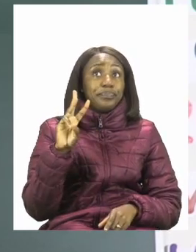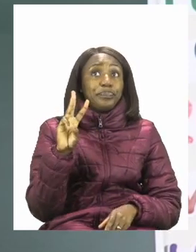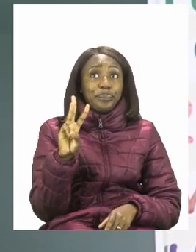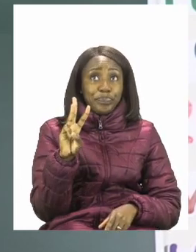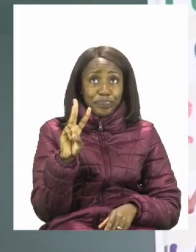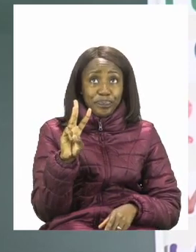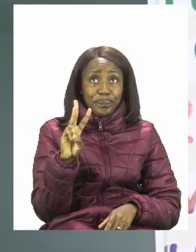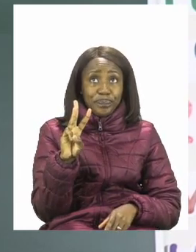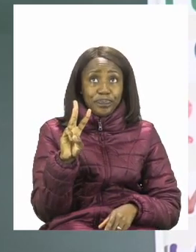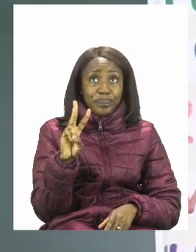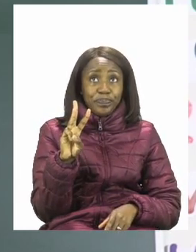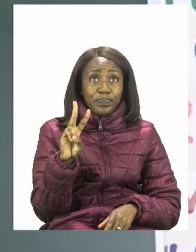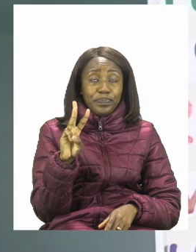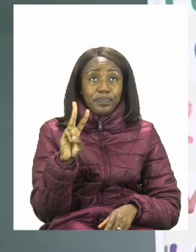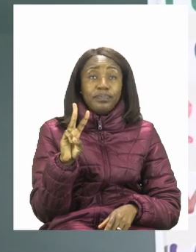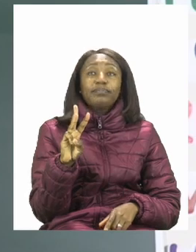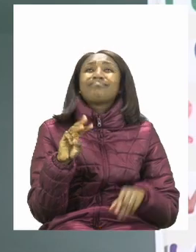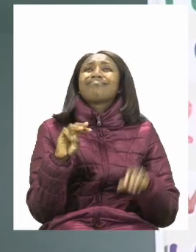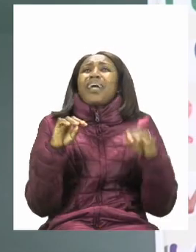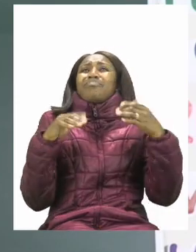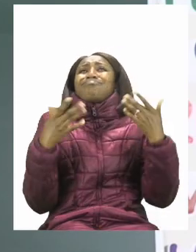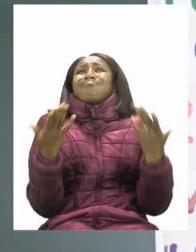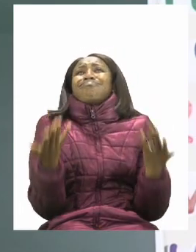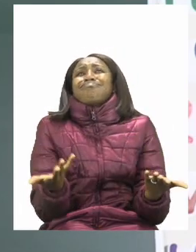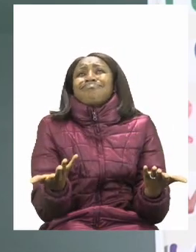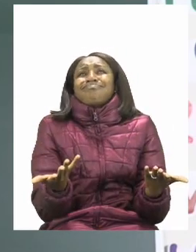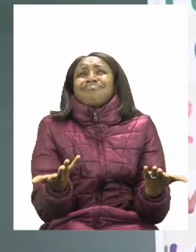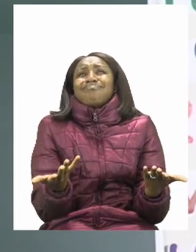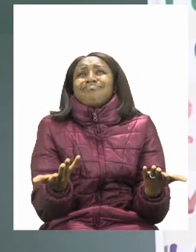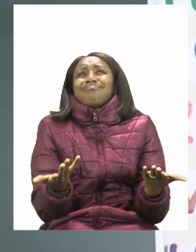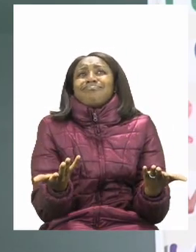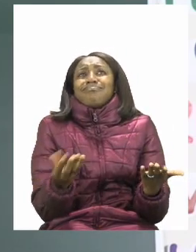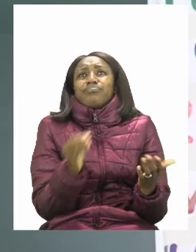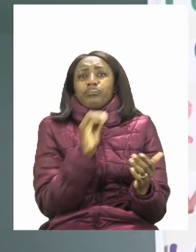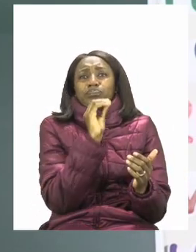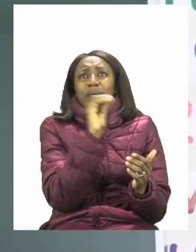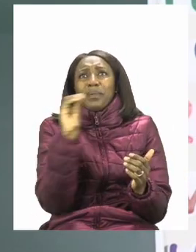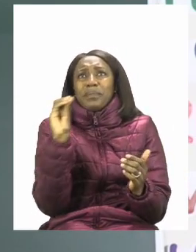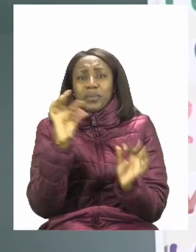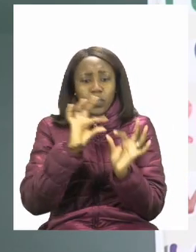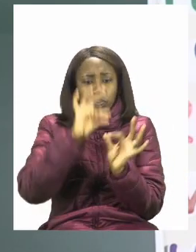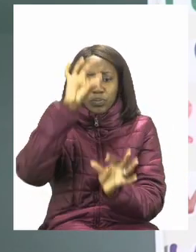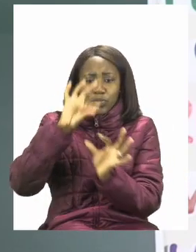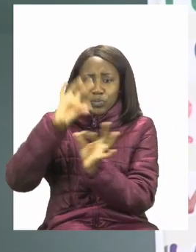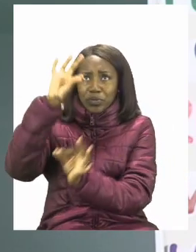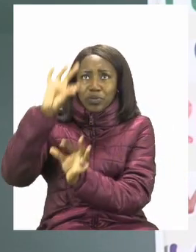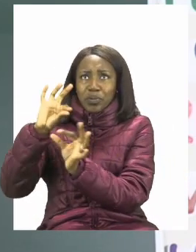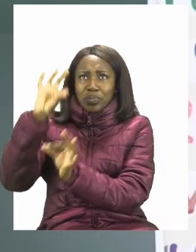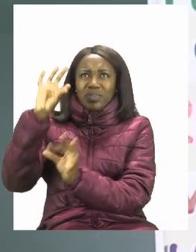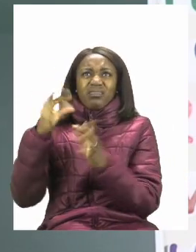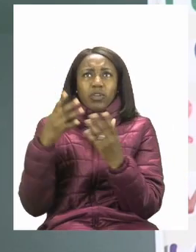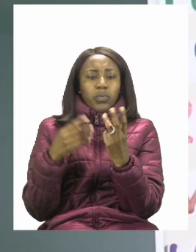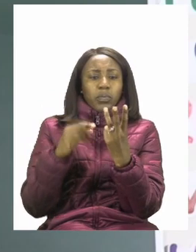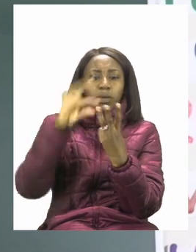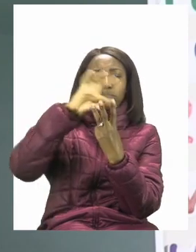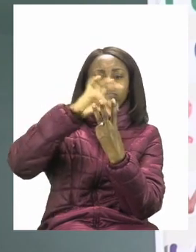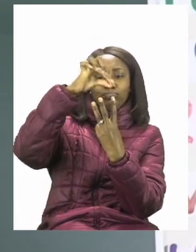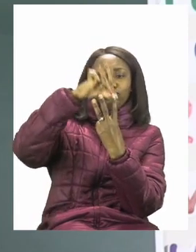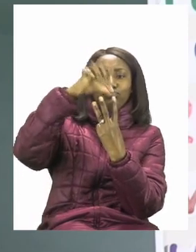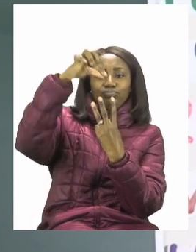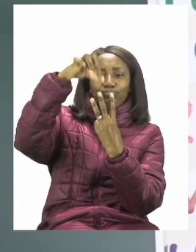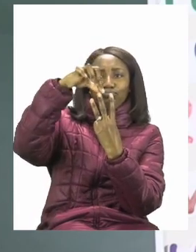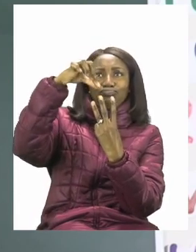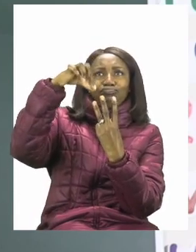253. So how are you going to write the number 253 on your abacus? What you can